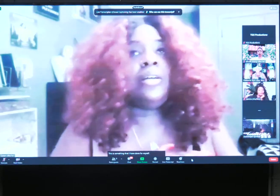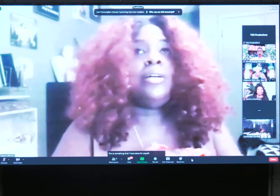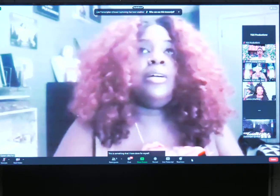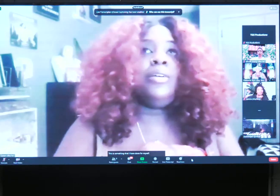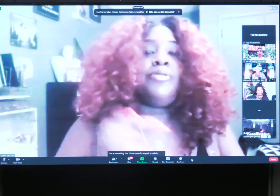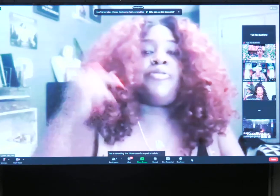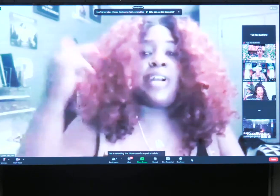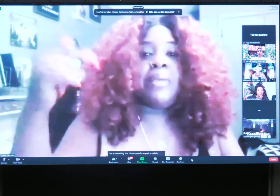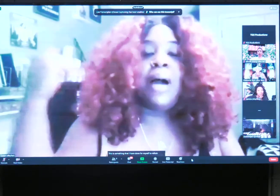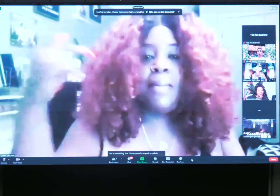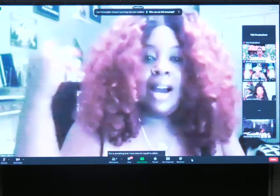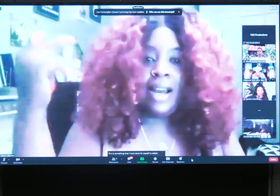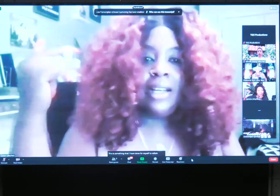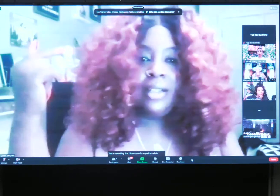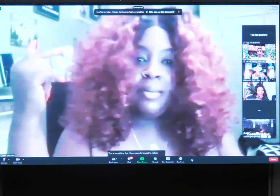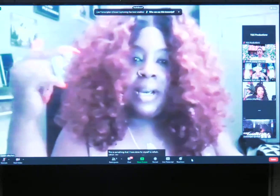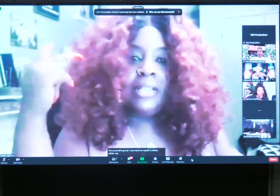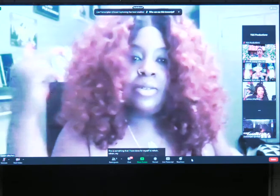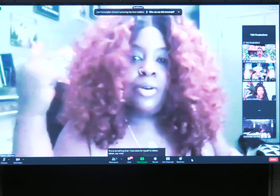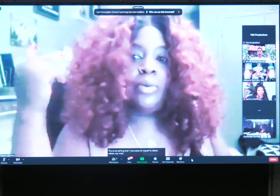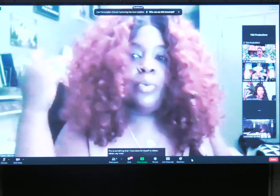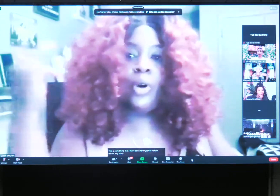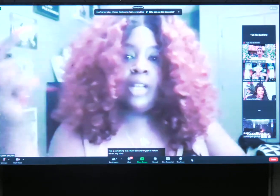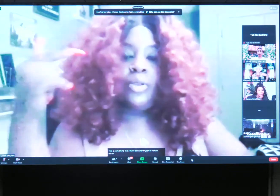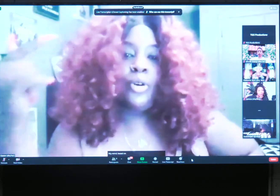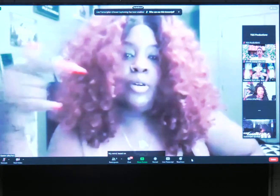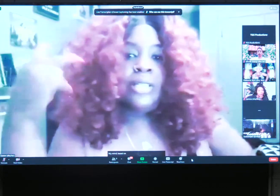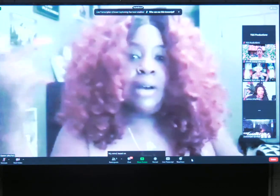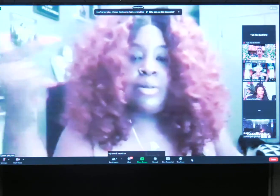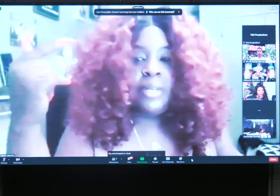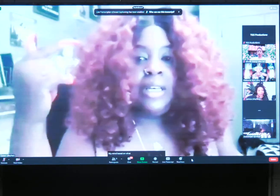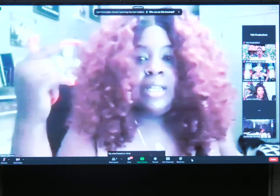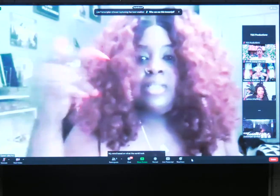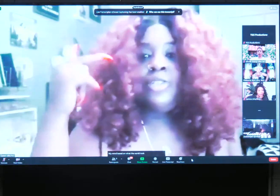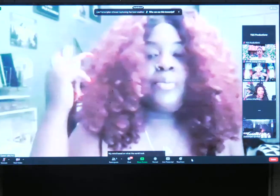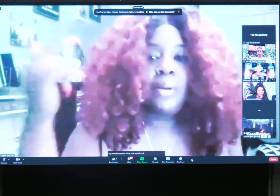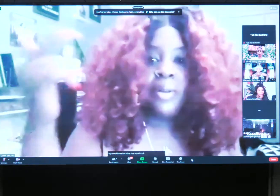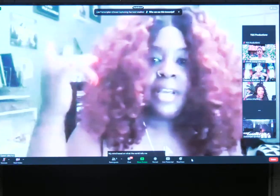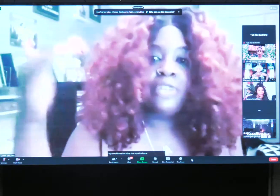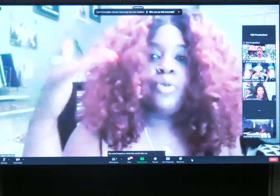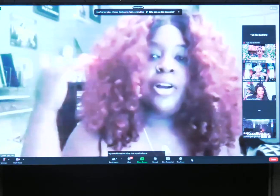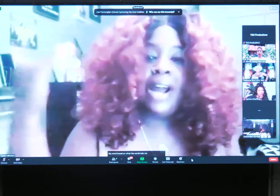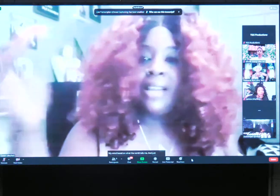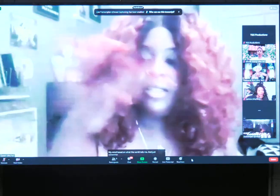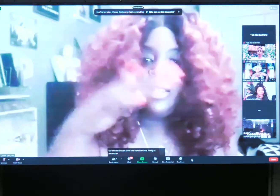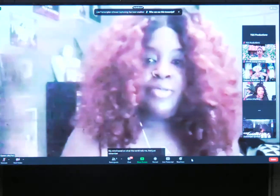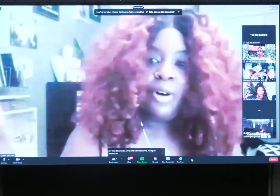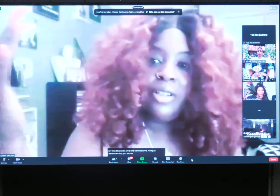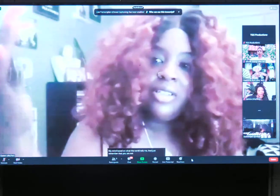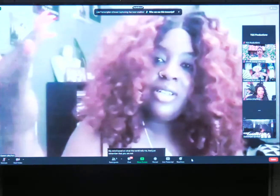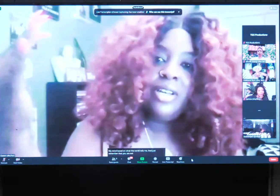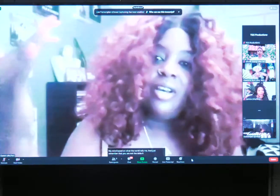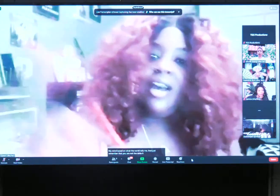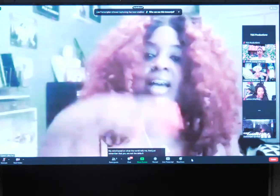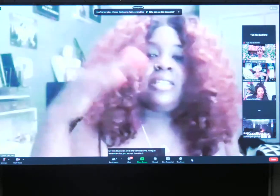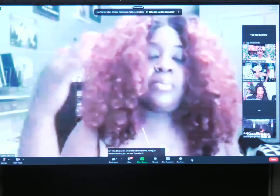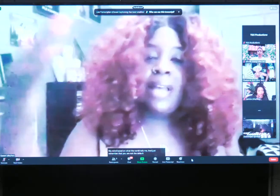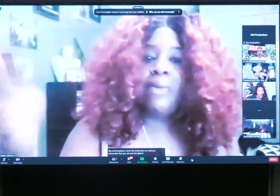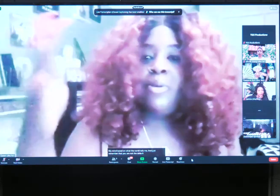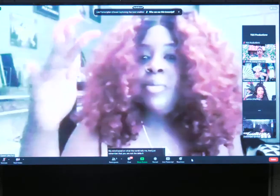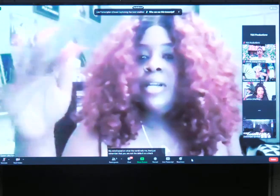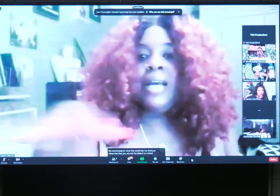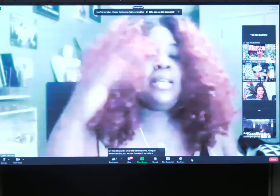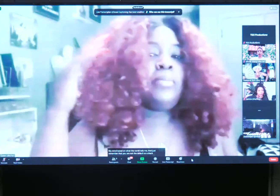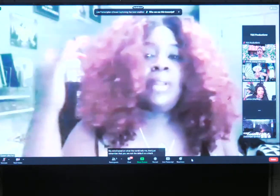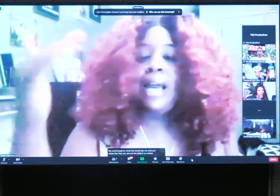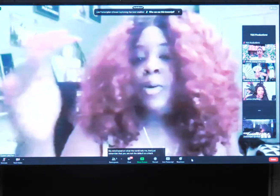refrain my mind based on what the world tells me. And just remember that you are not the default. As a Black